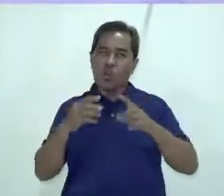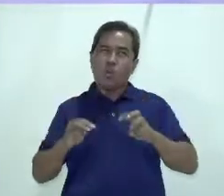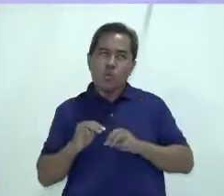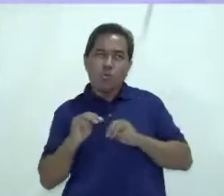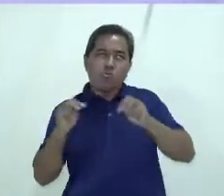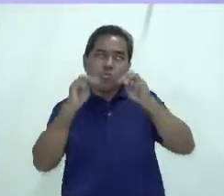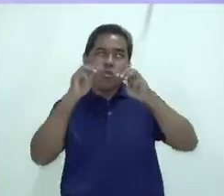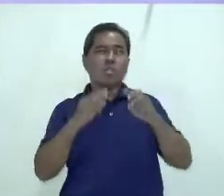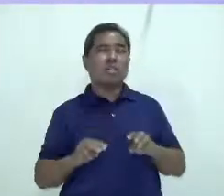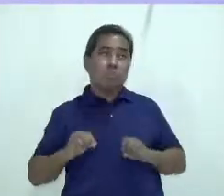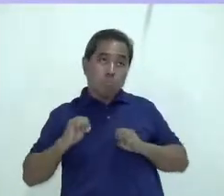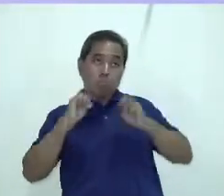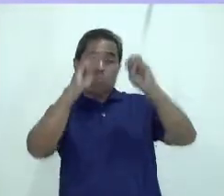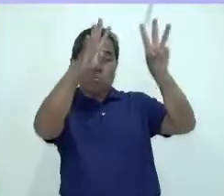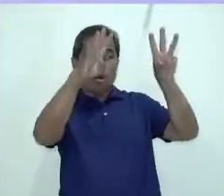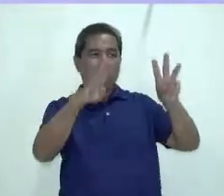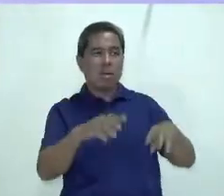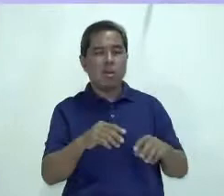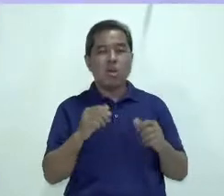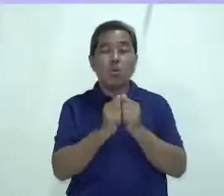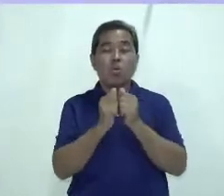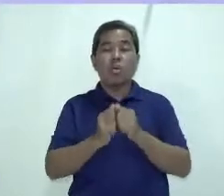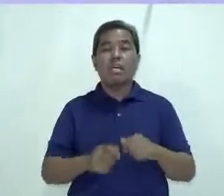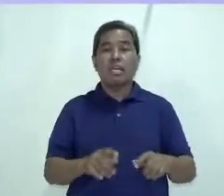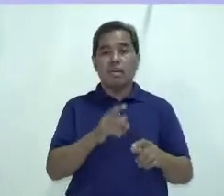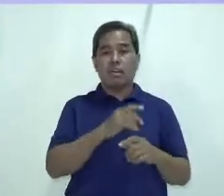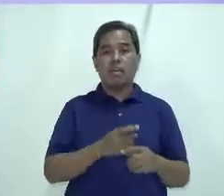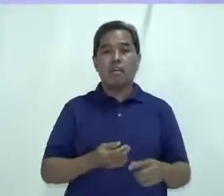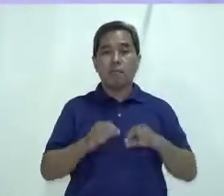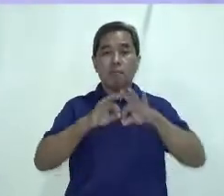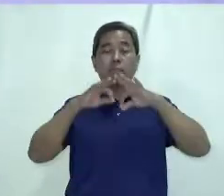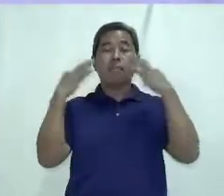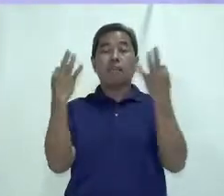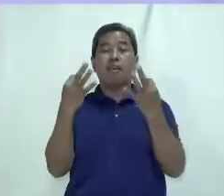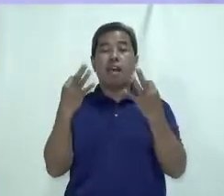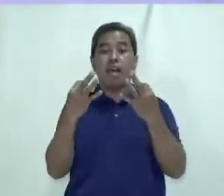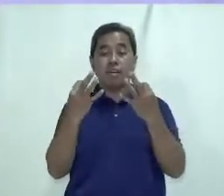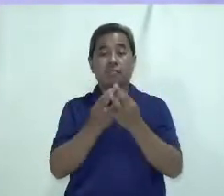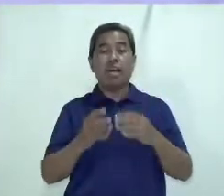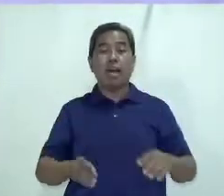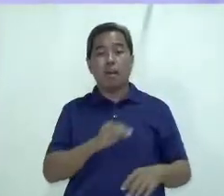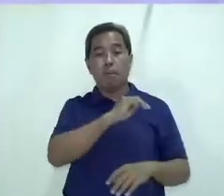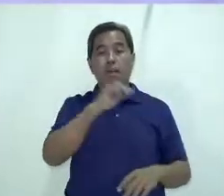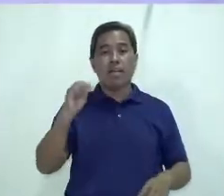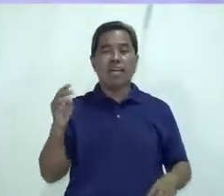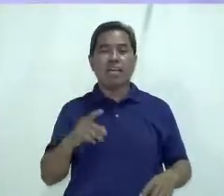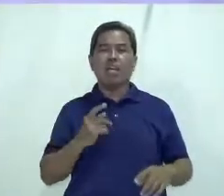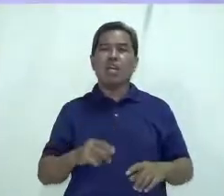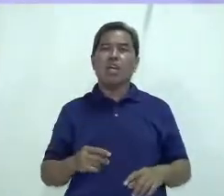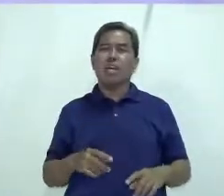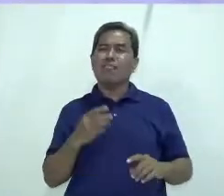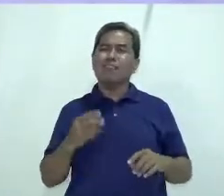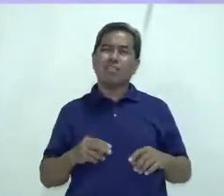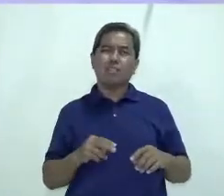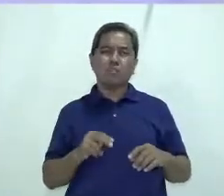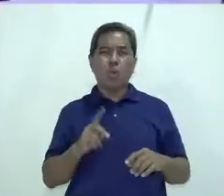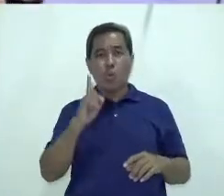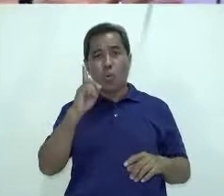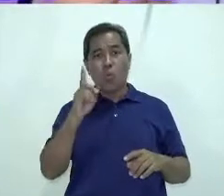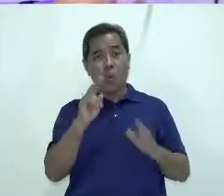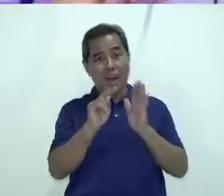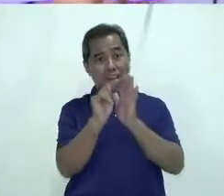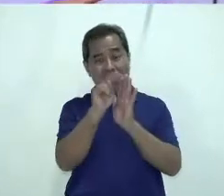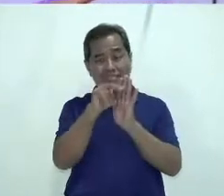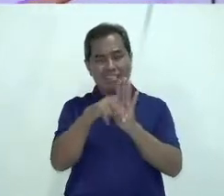this mountain. We hiked together with family members. It took us about an hour and a half. And there wasn't anything